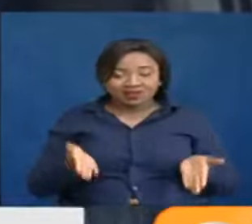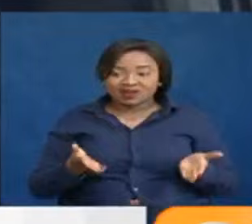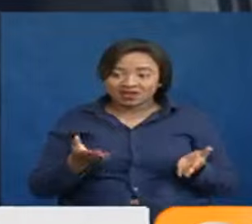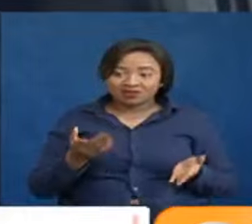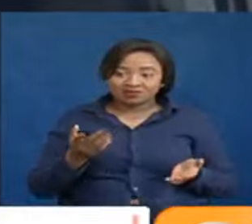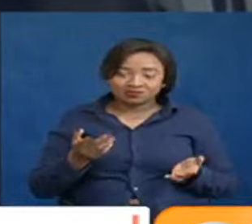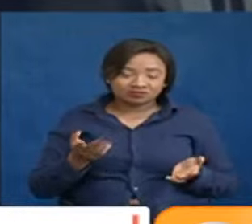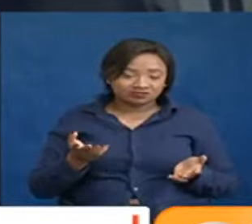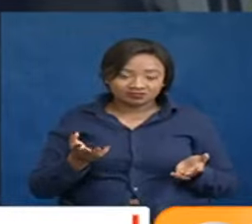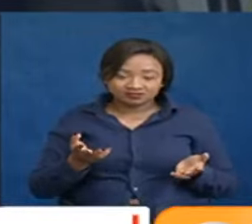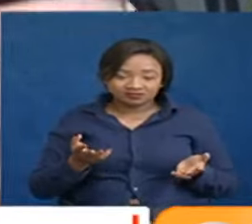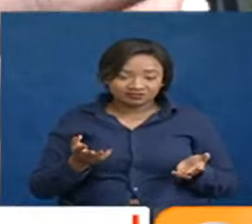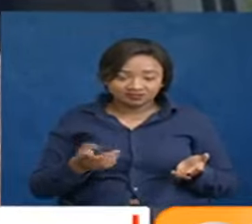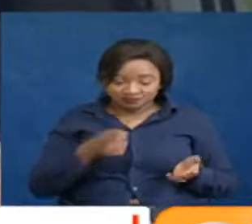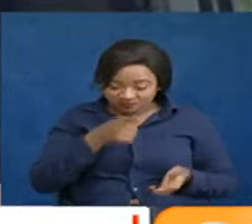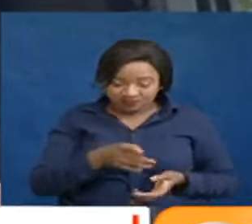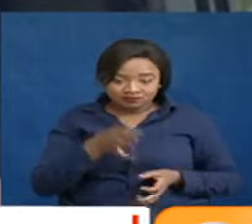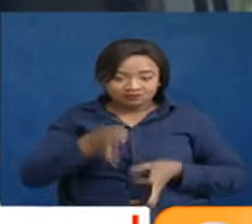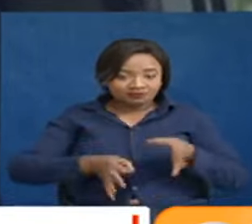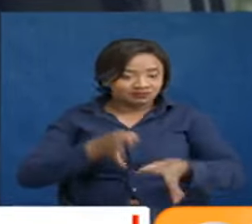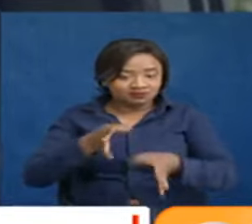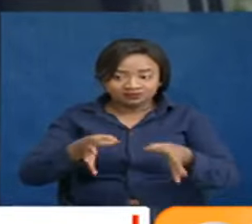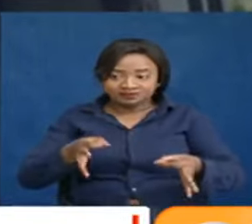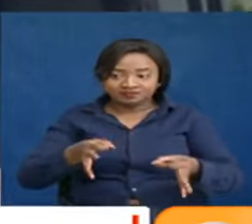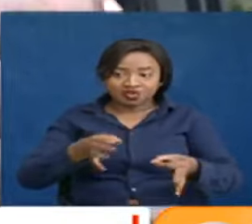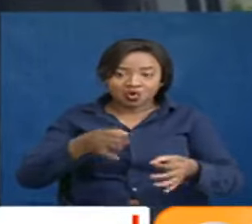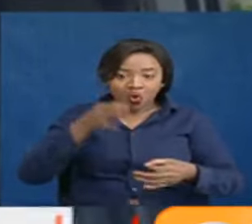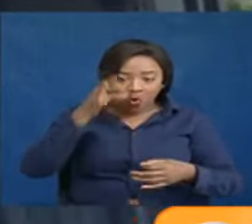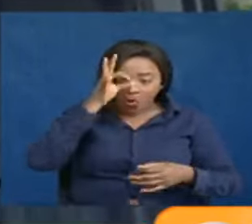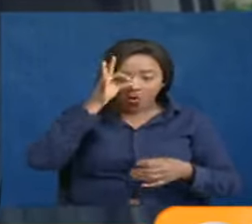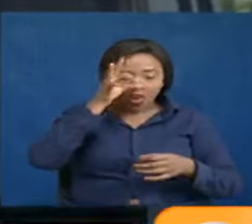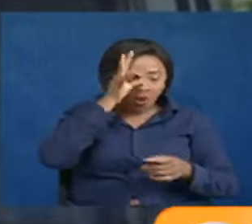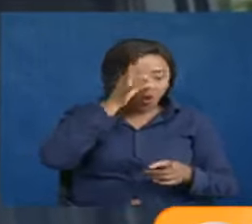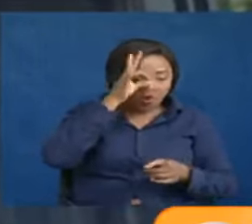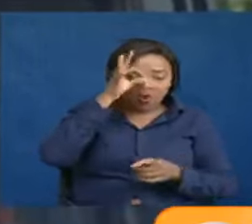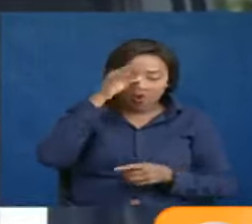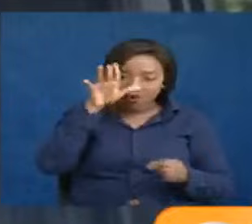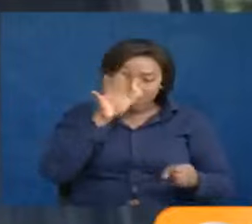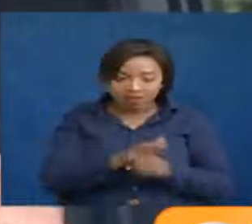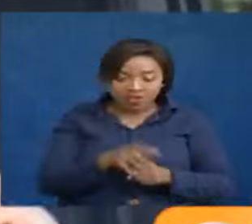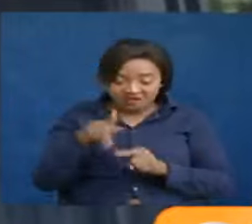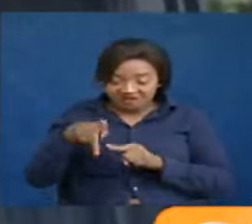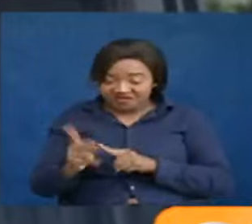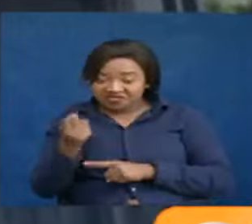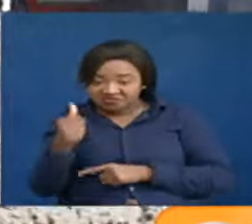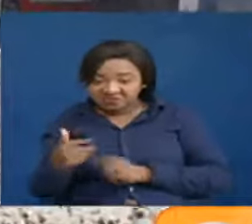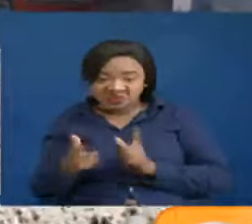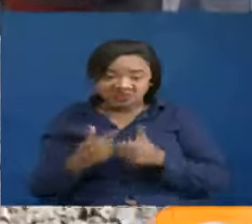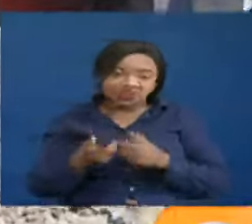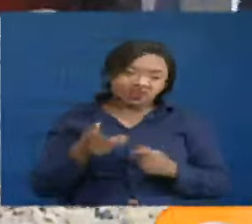kurekebishwa. Mashimo ndio mingi. Sengi watengeneza kidogo tena inaharibika.